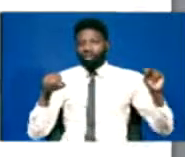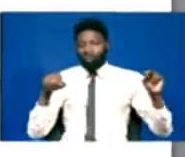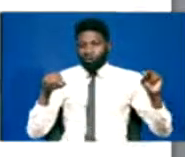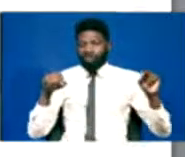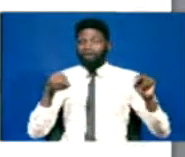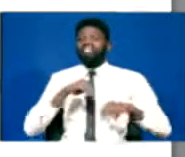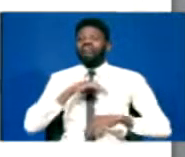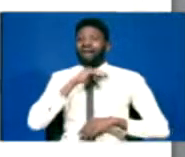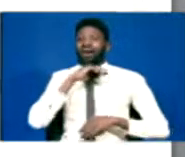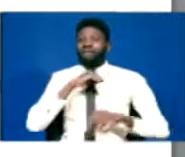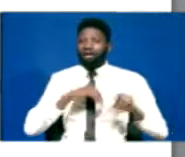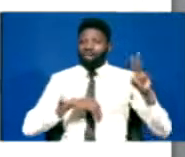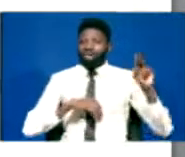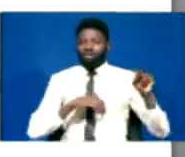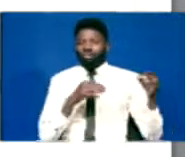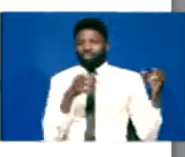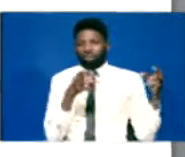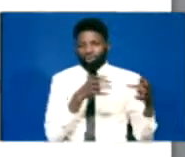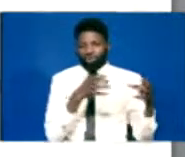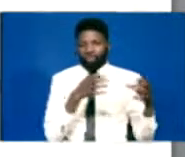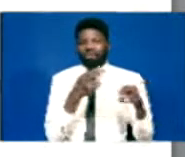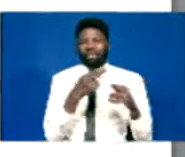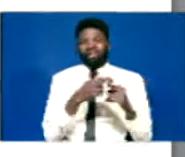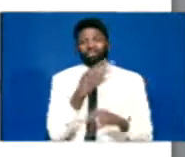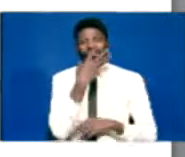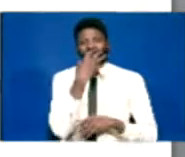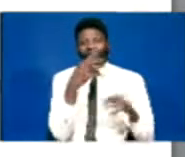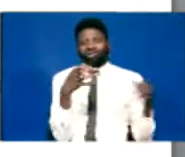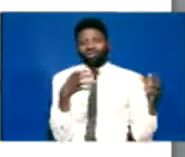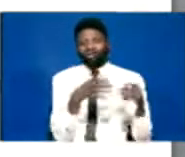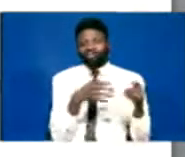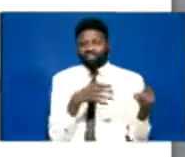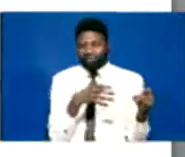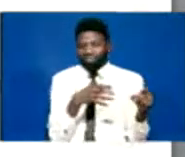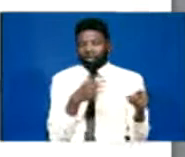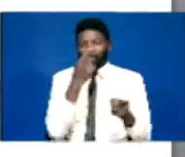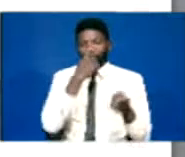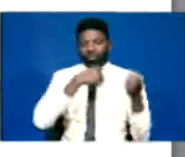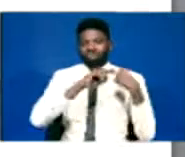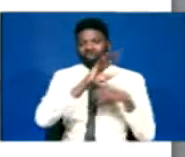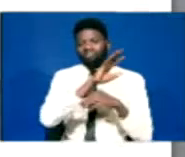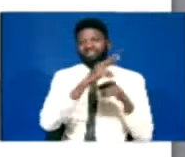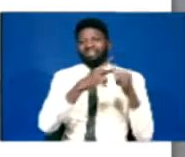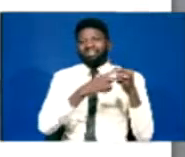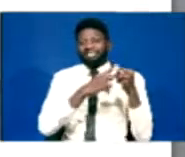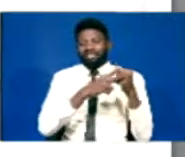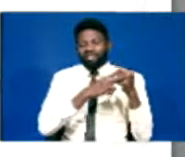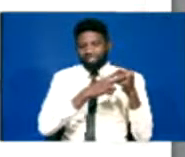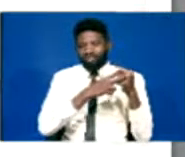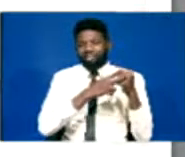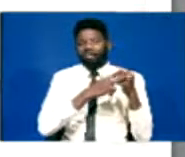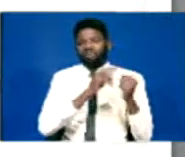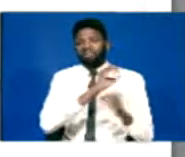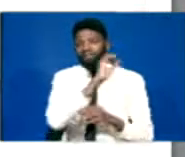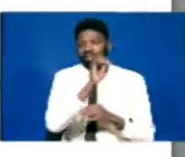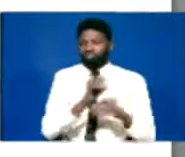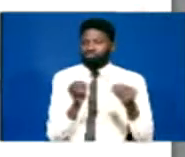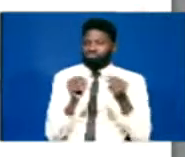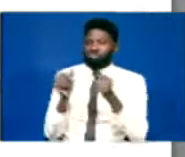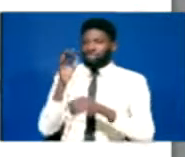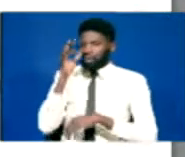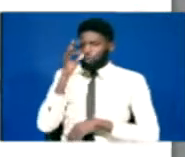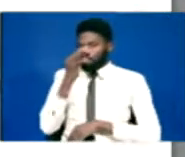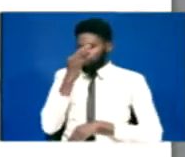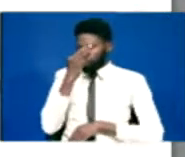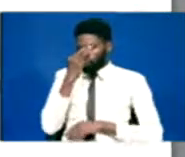no, also known as the orange vote, and won 57% against Kibaki's banana side that scored